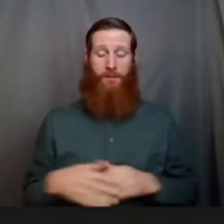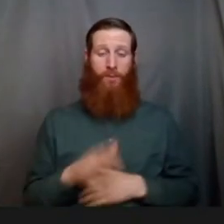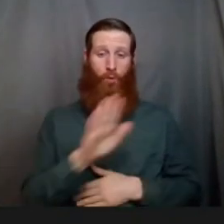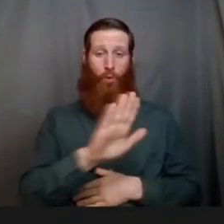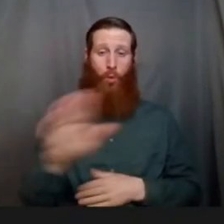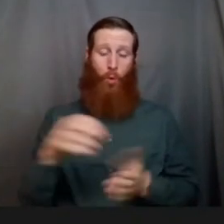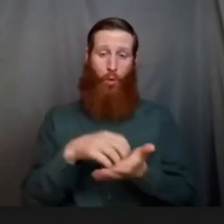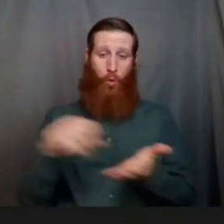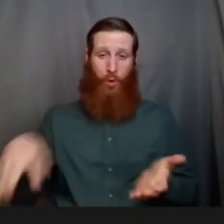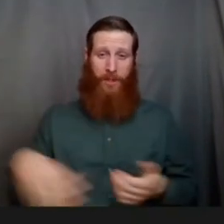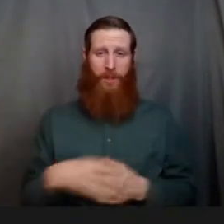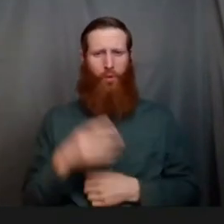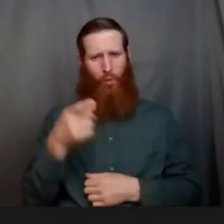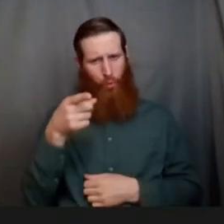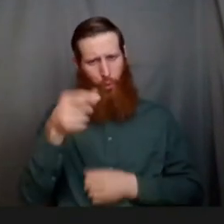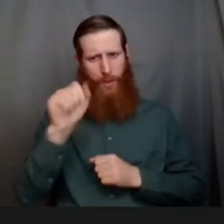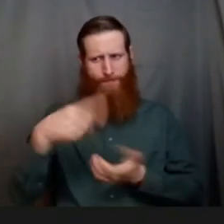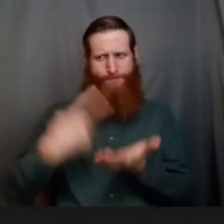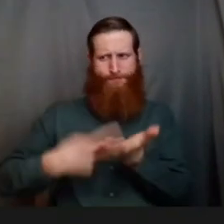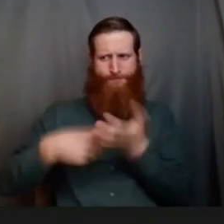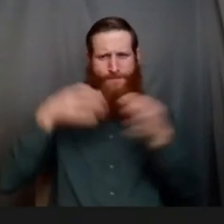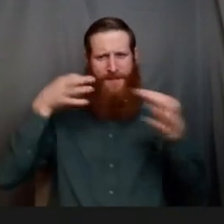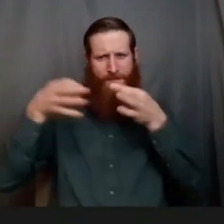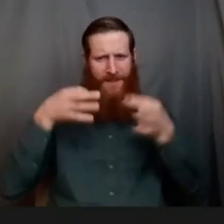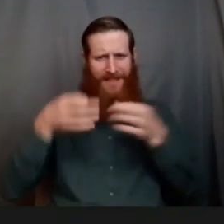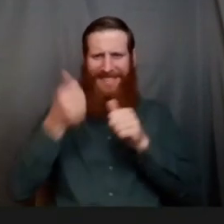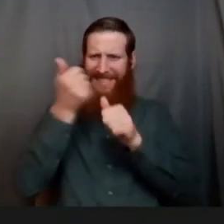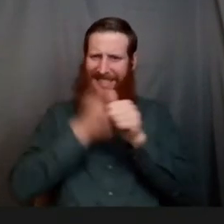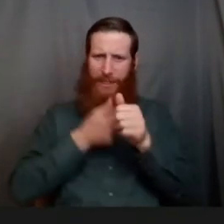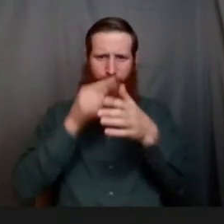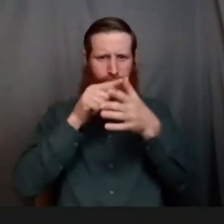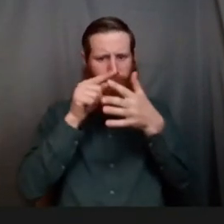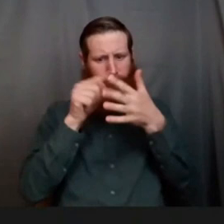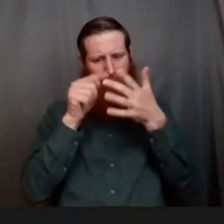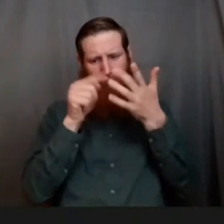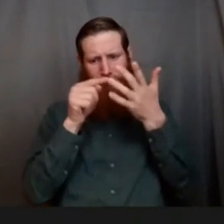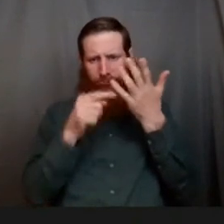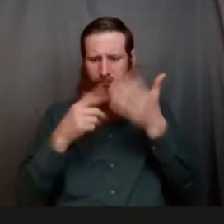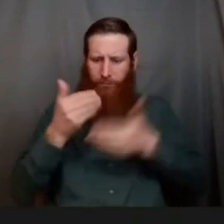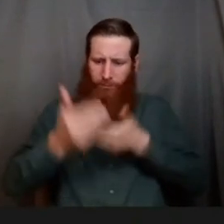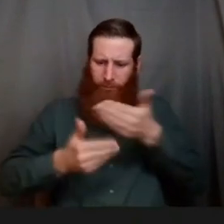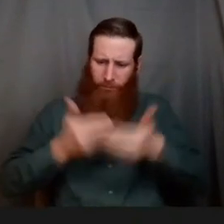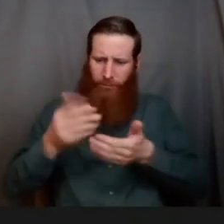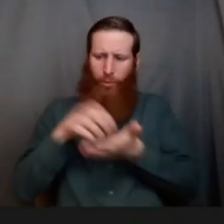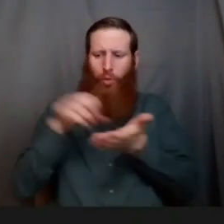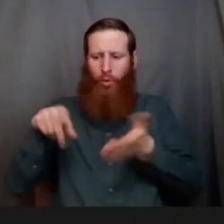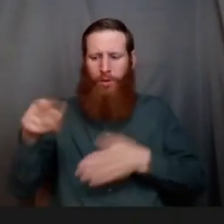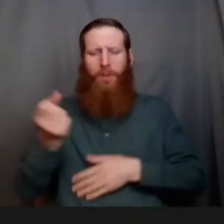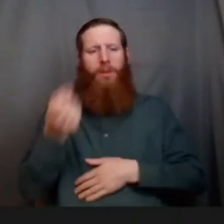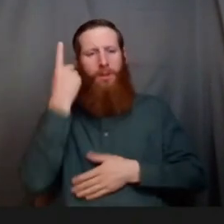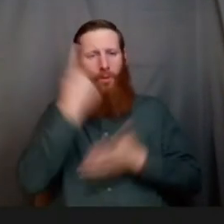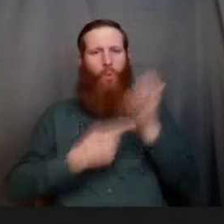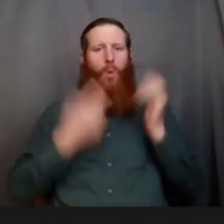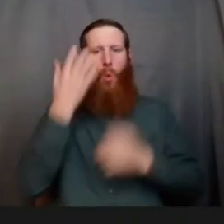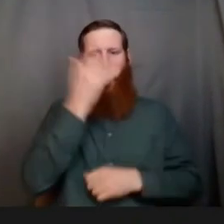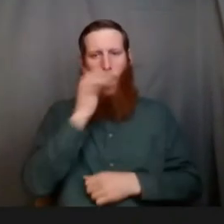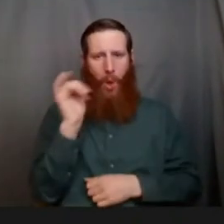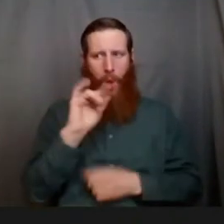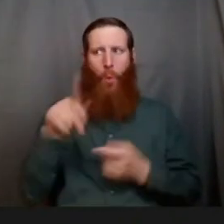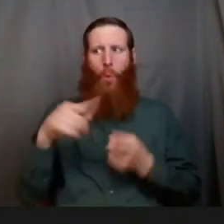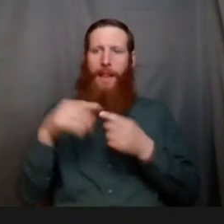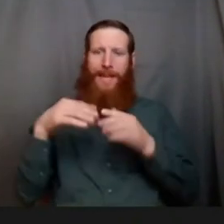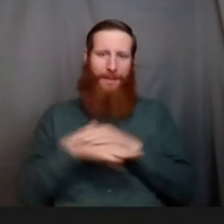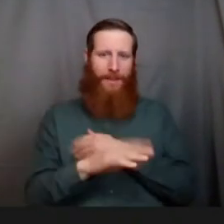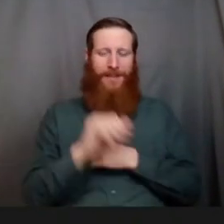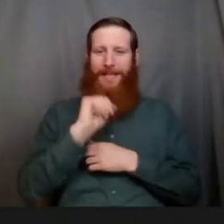talk through all of the protocols together. The students can understand what it's gonna look like when they come in. It's not gonna be like it